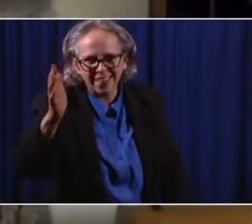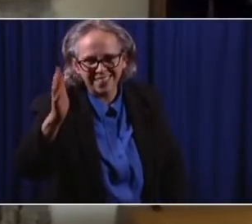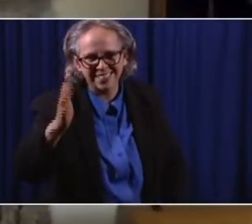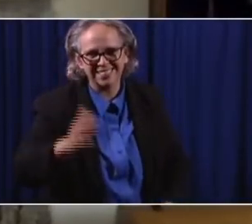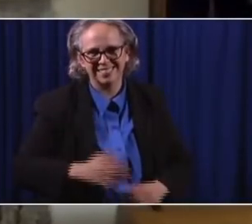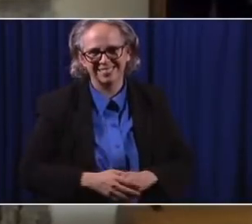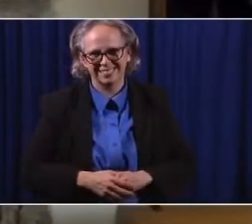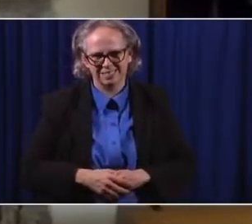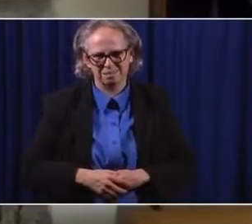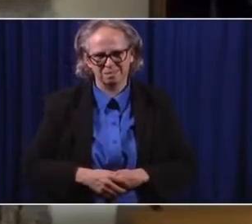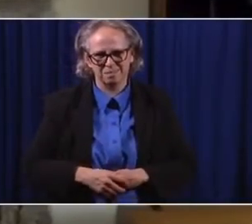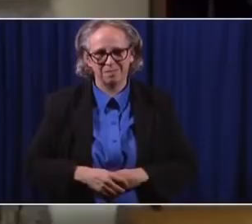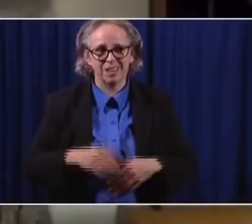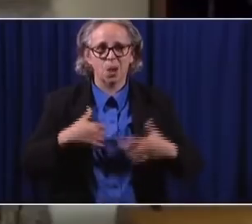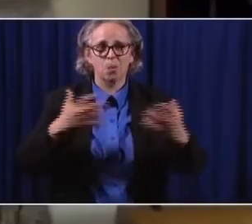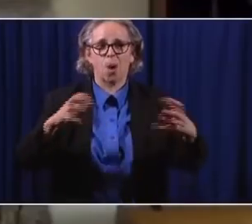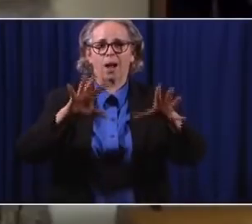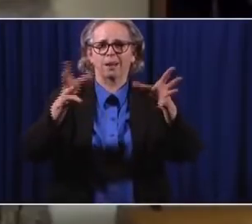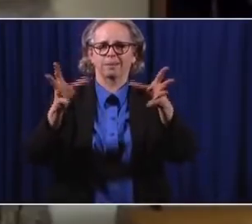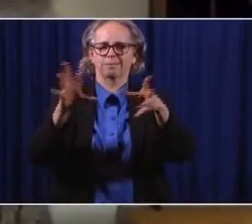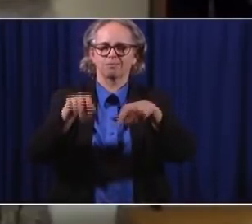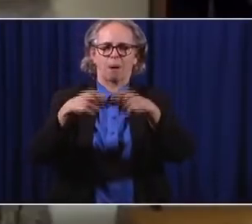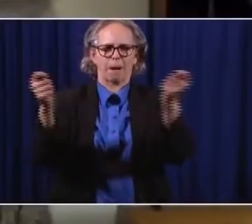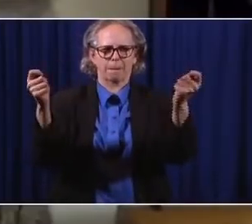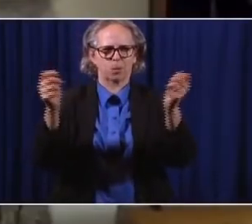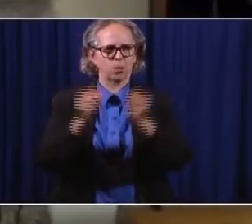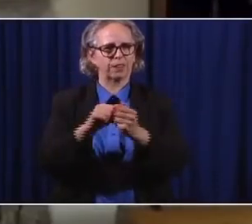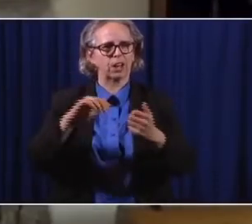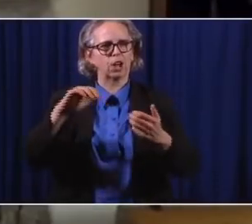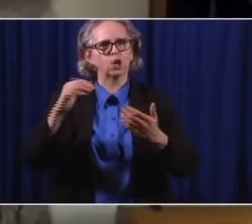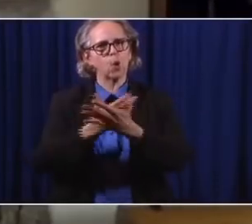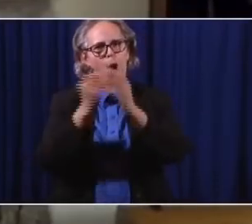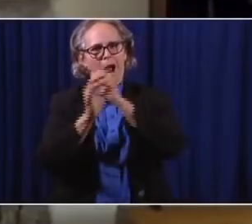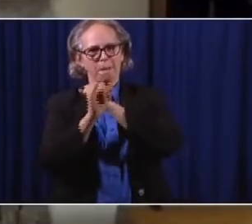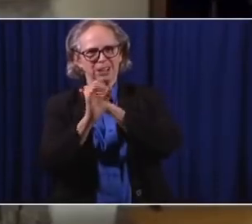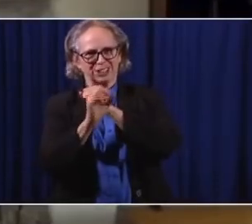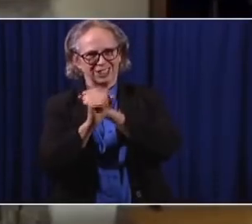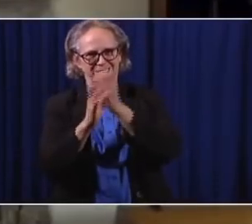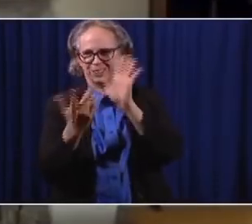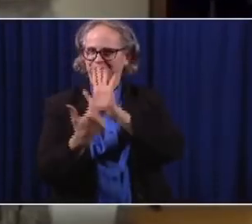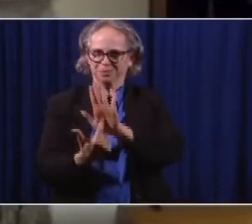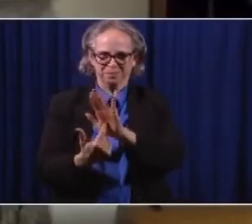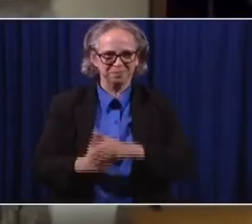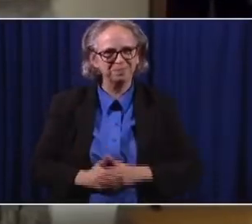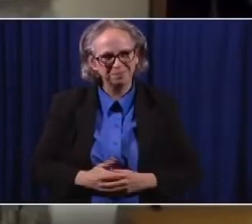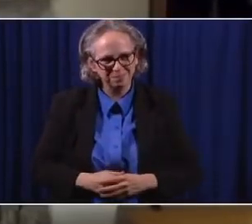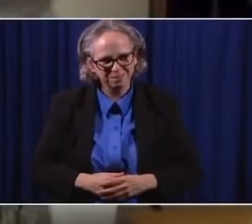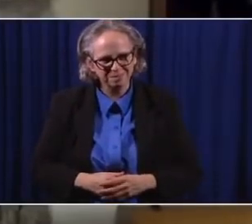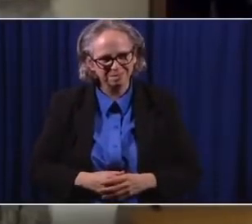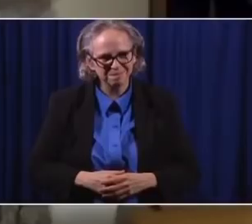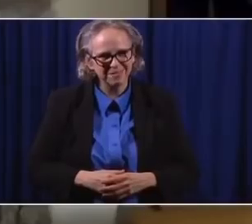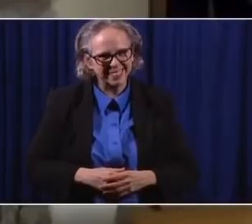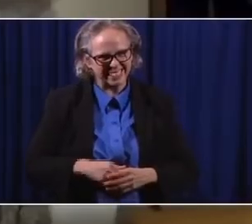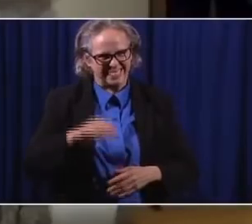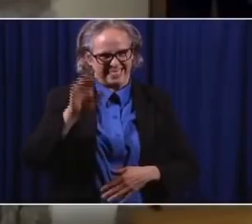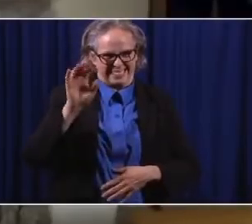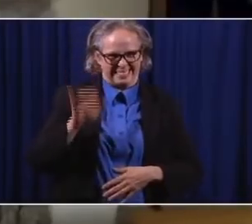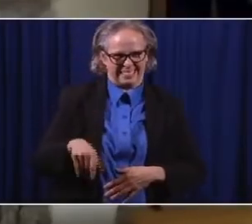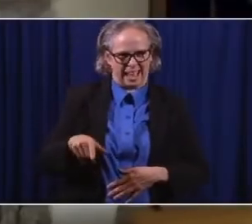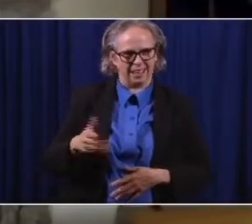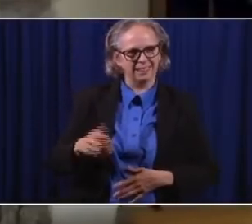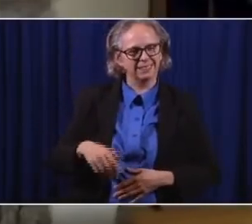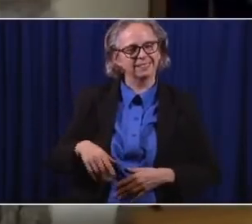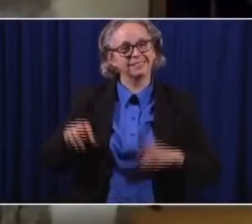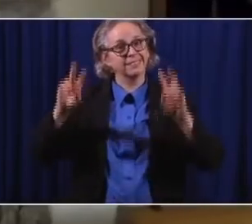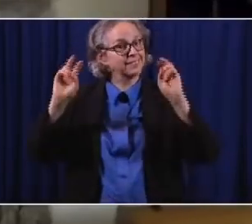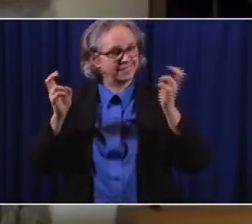close with a new commercial that we're putting up. It kind of speaks for itself, but it's apt that just